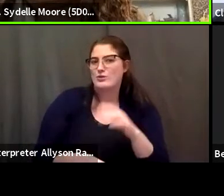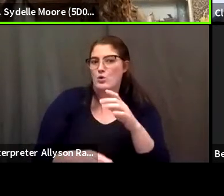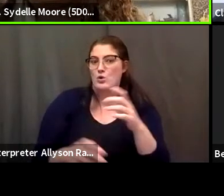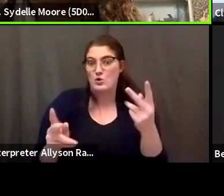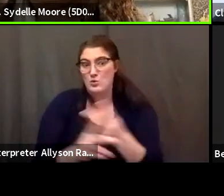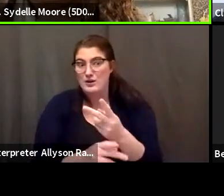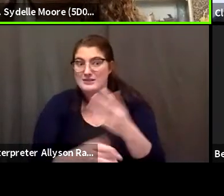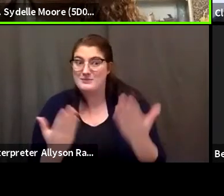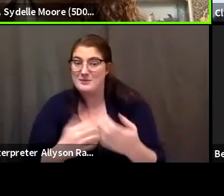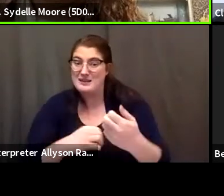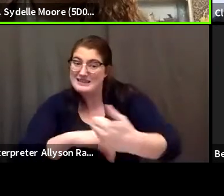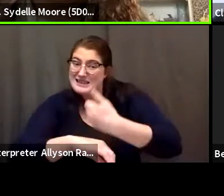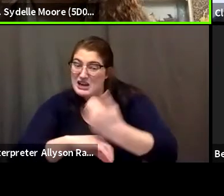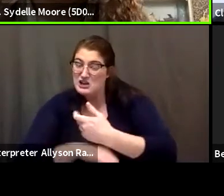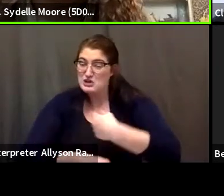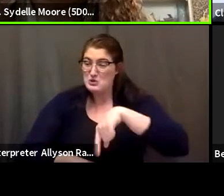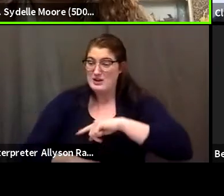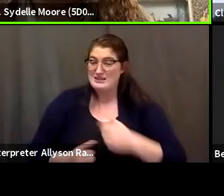danger?